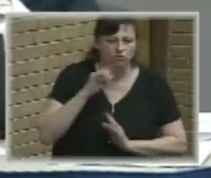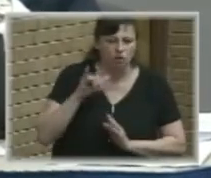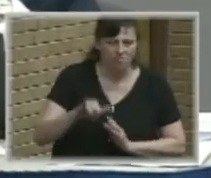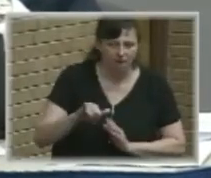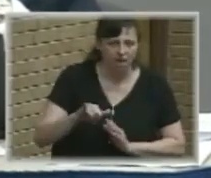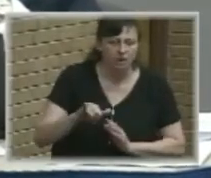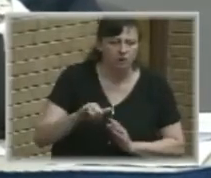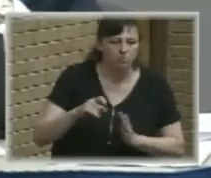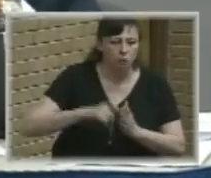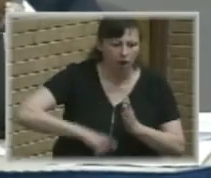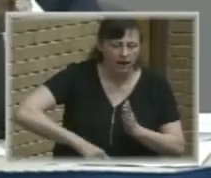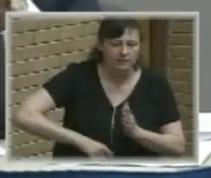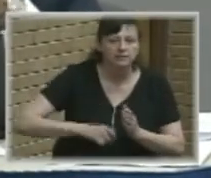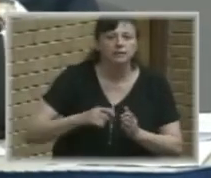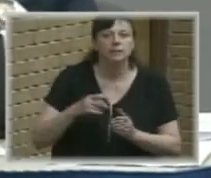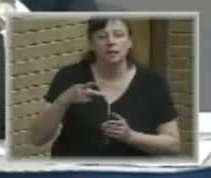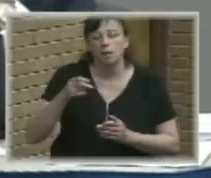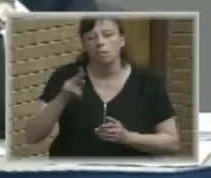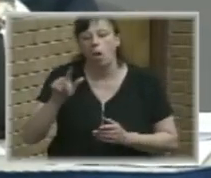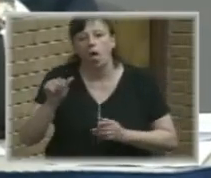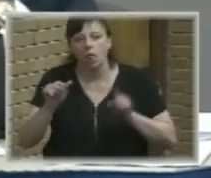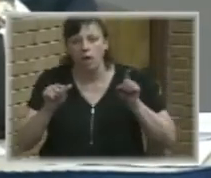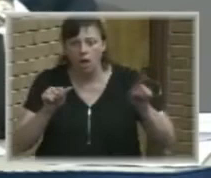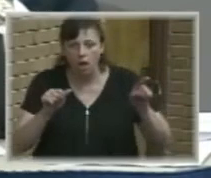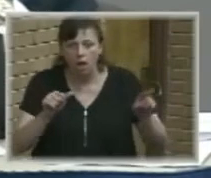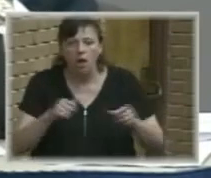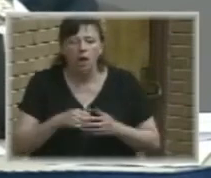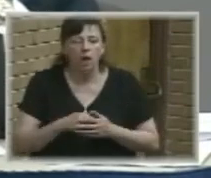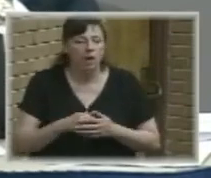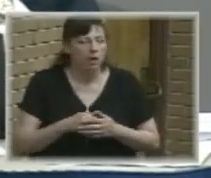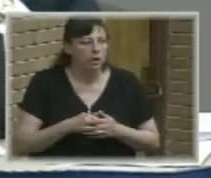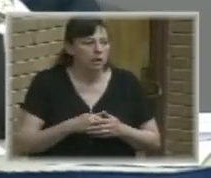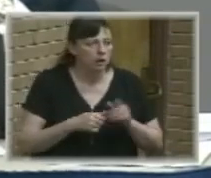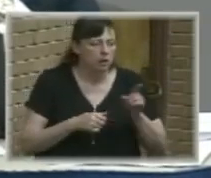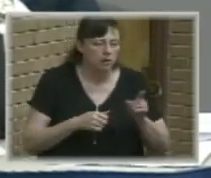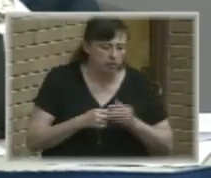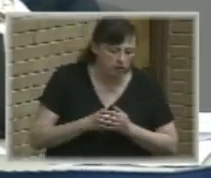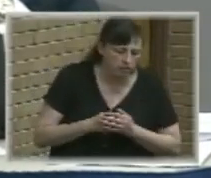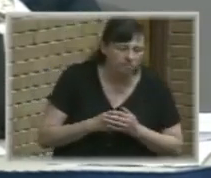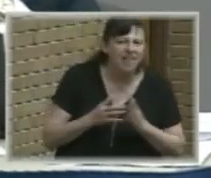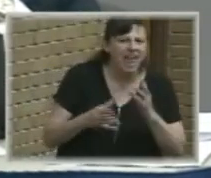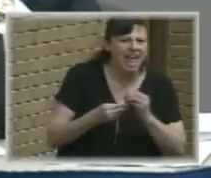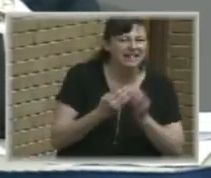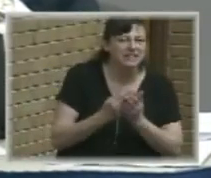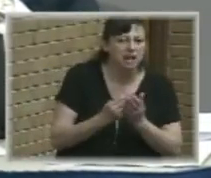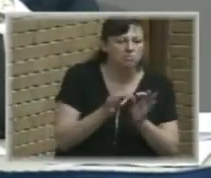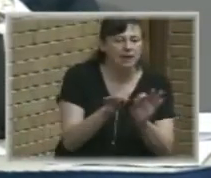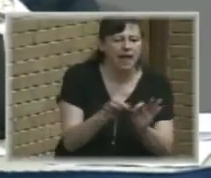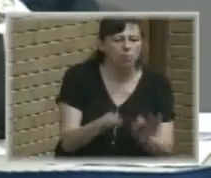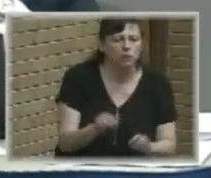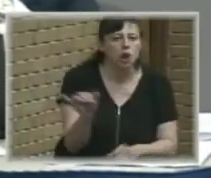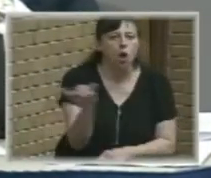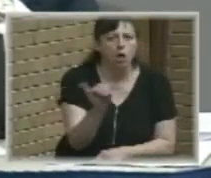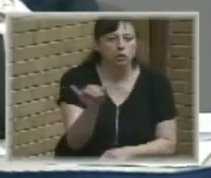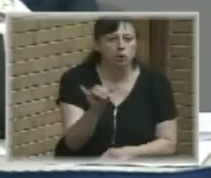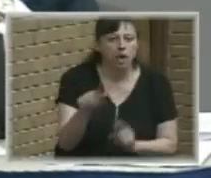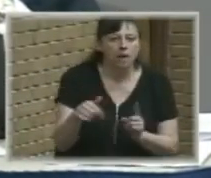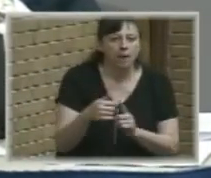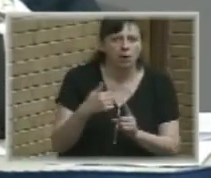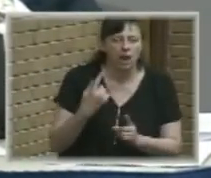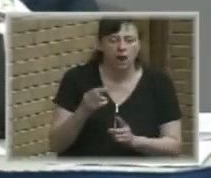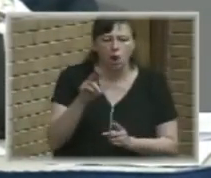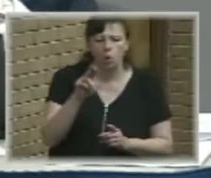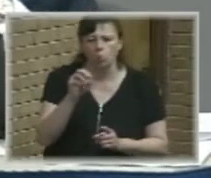price. And then Paula and Becky had inserted some language about getting a pro rata refund